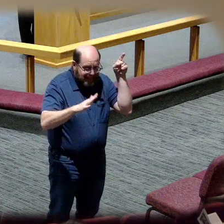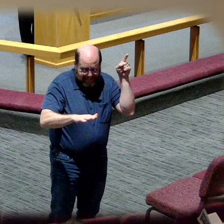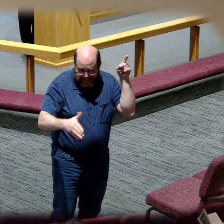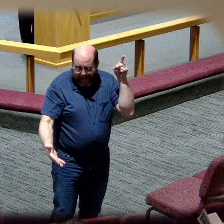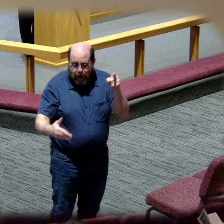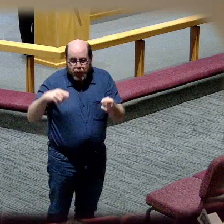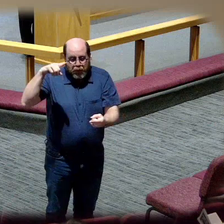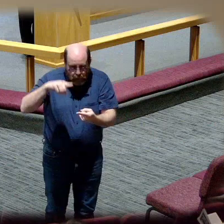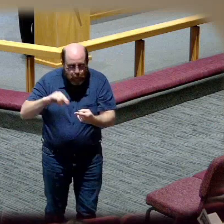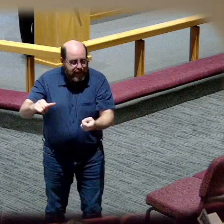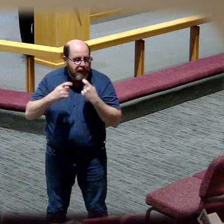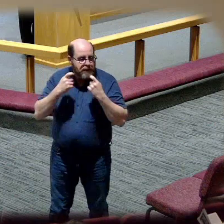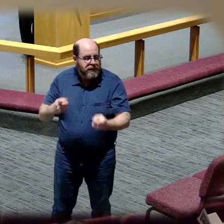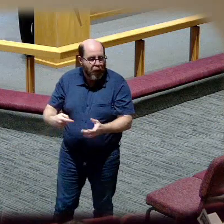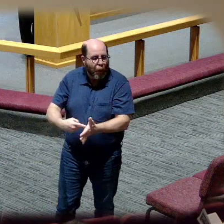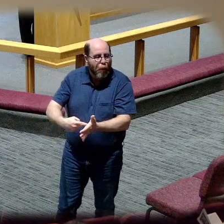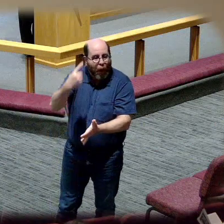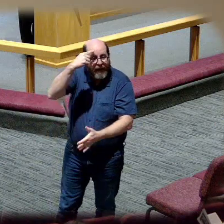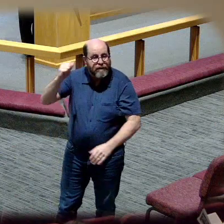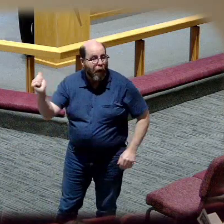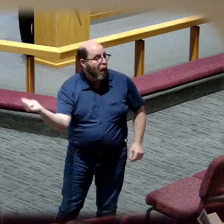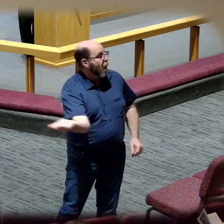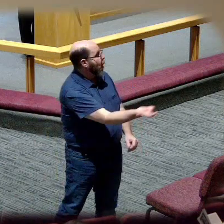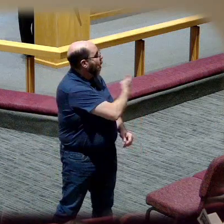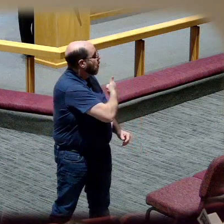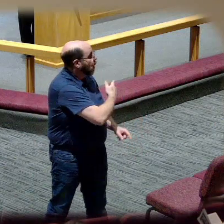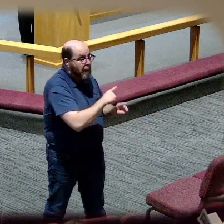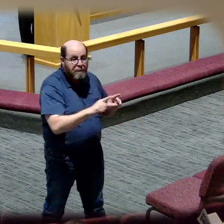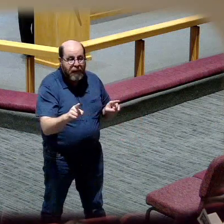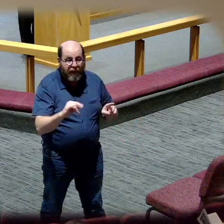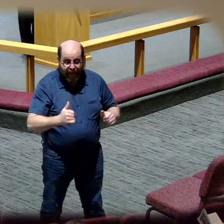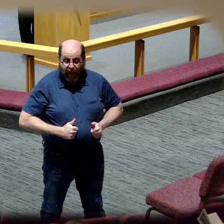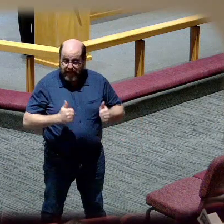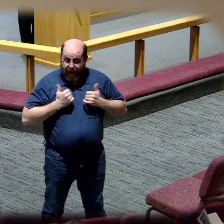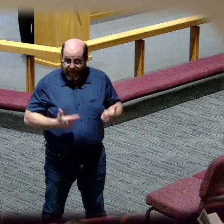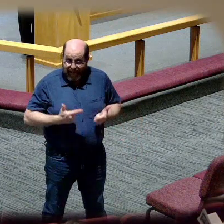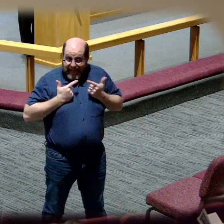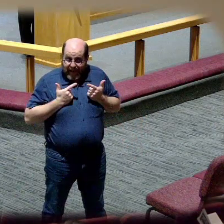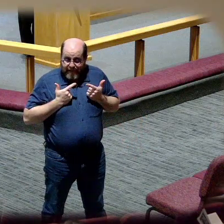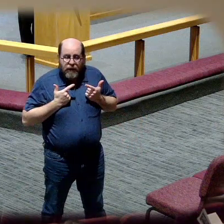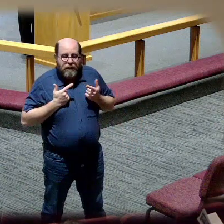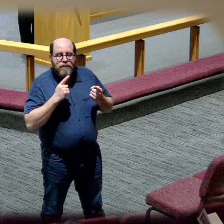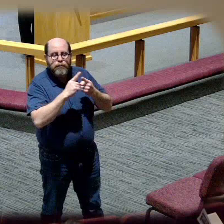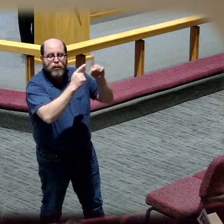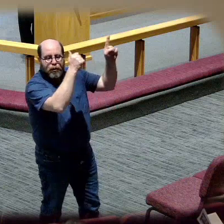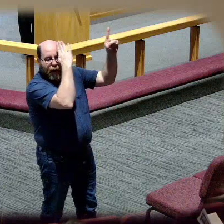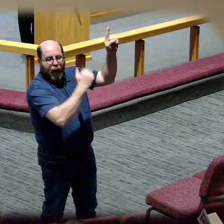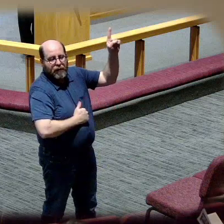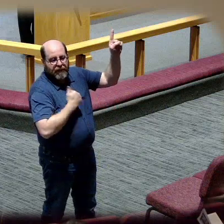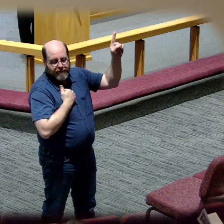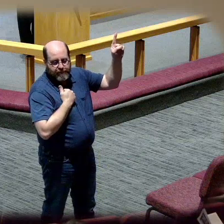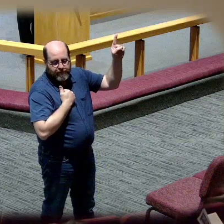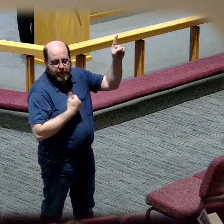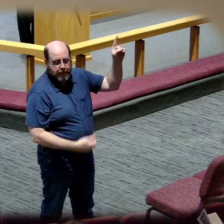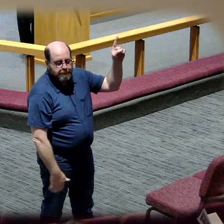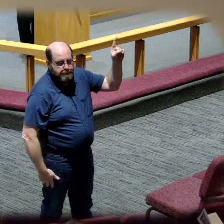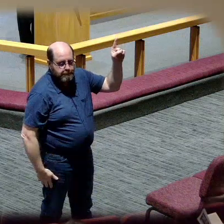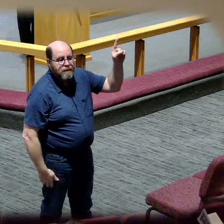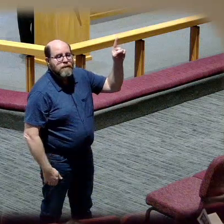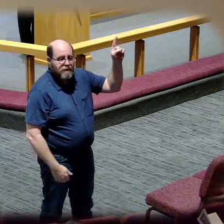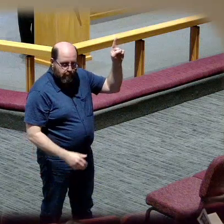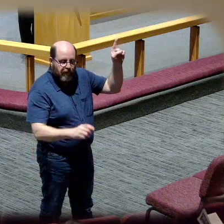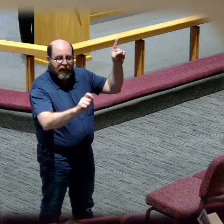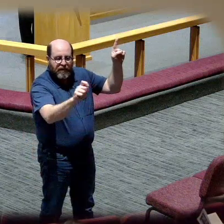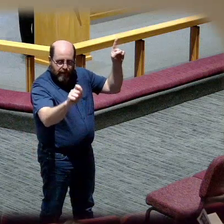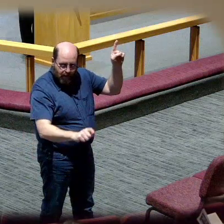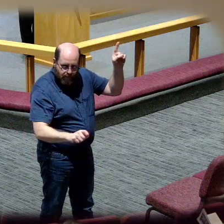sin, once for all. But the life he lives to God. So you